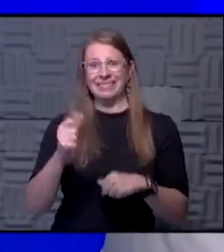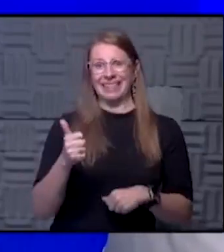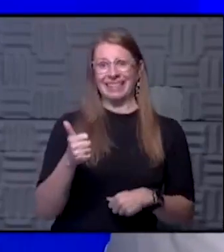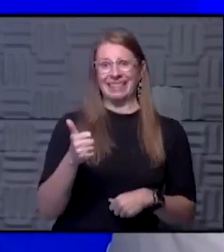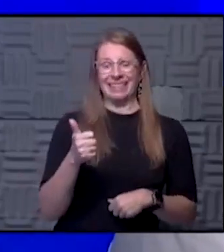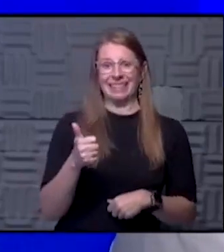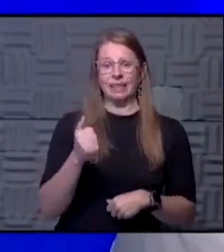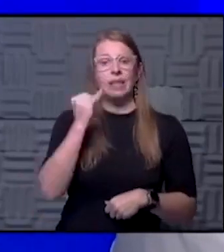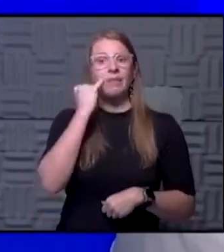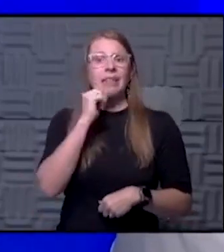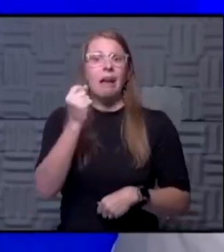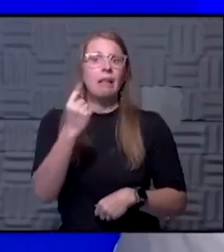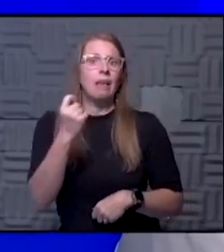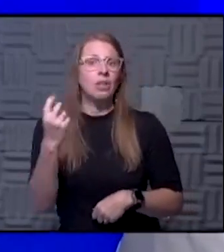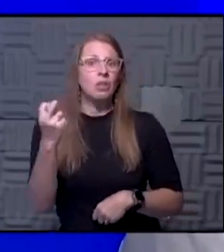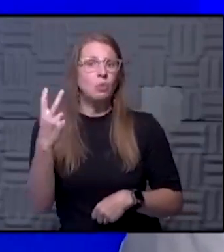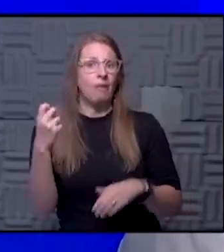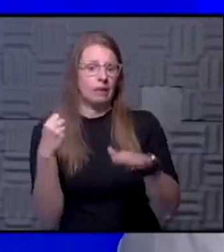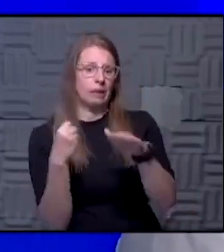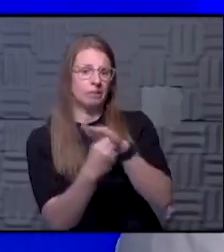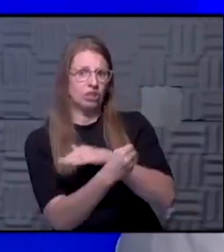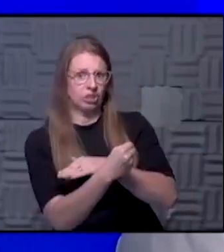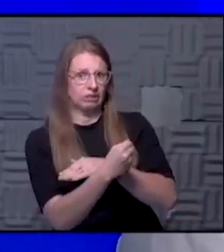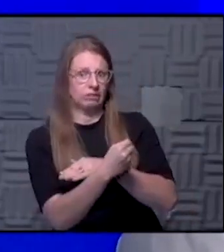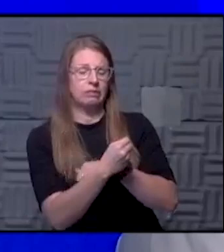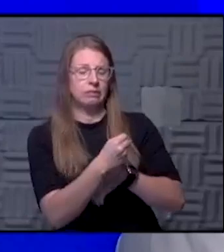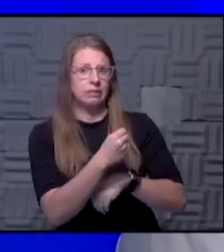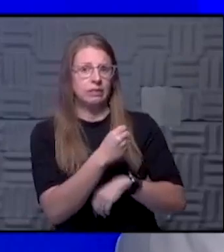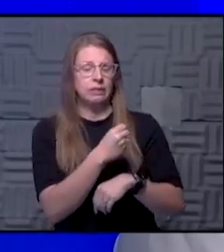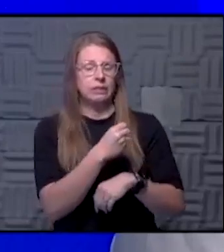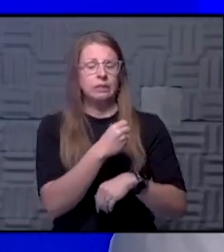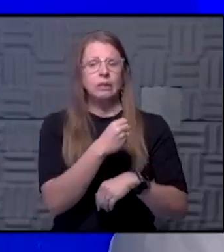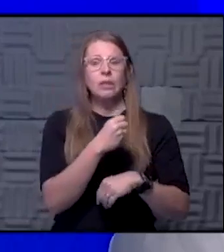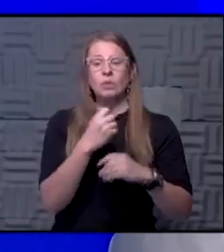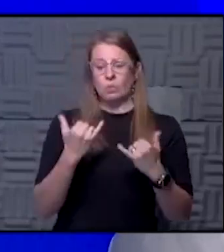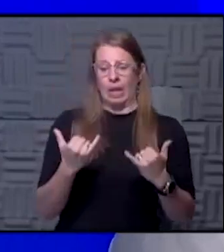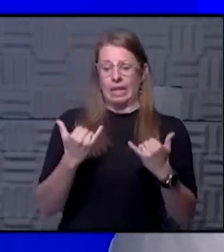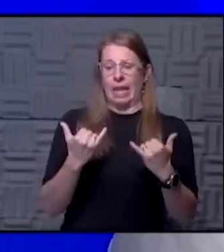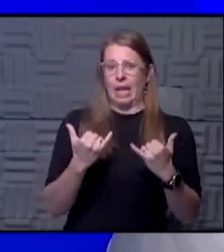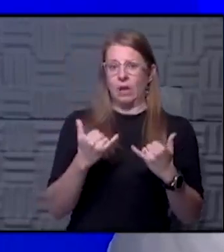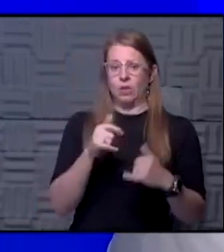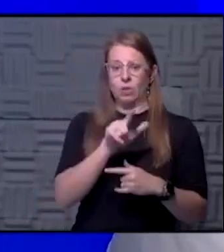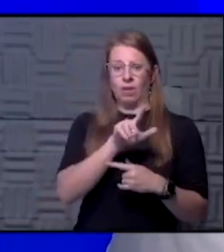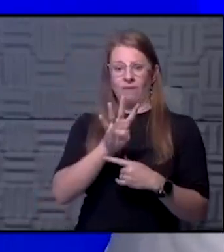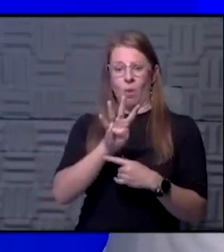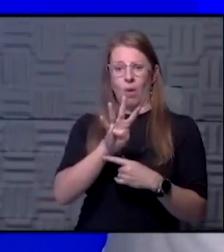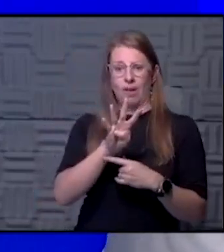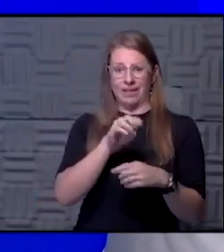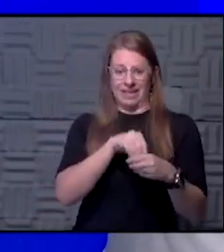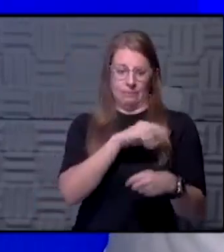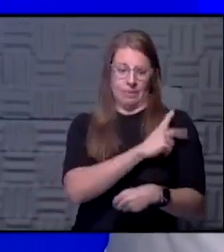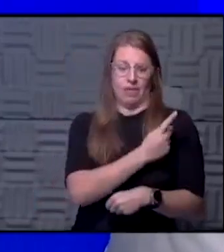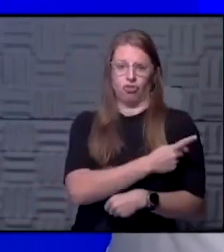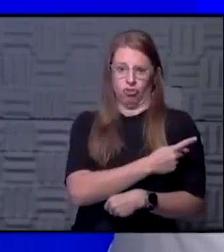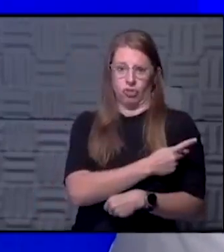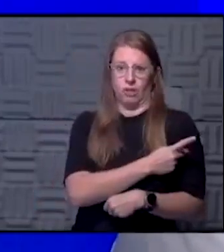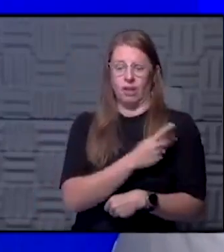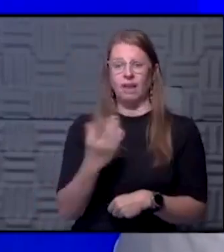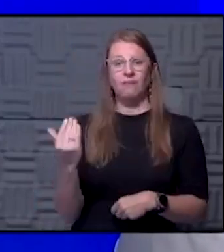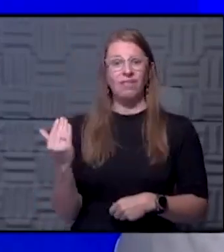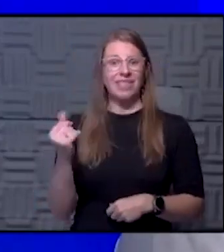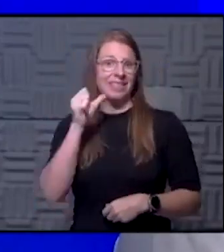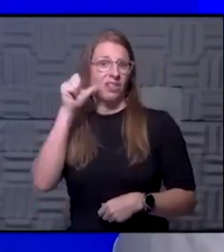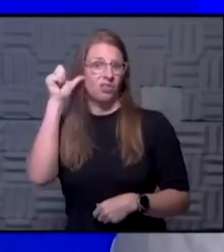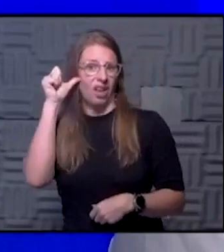10, if not 11 or 12 admissions to the hospital. So right now, we have 24 inpatients in our hospital. We had